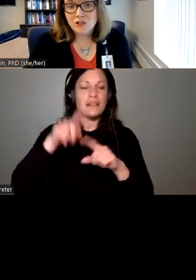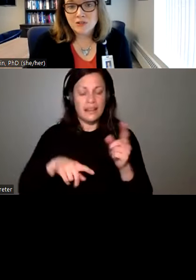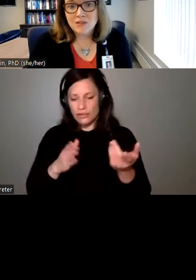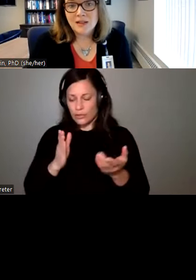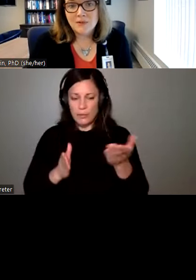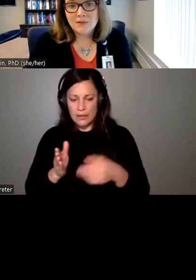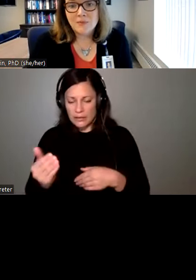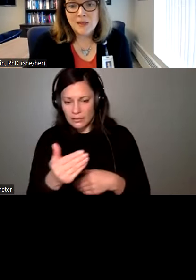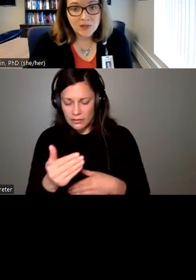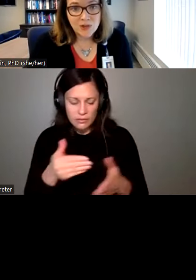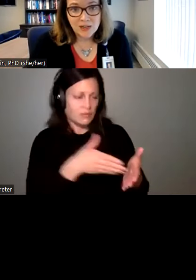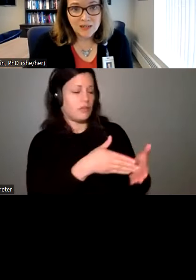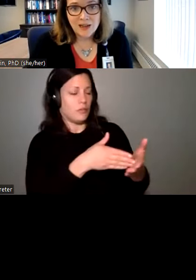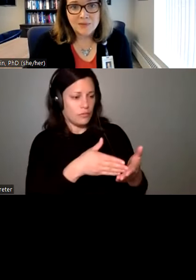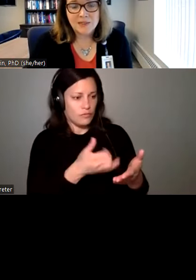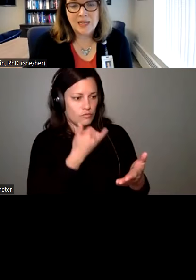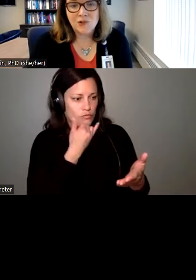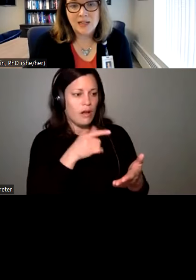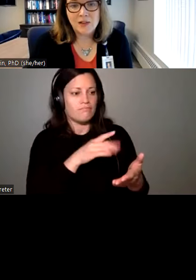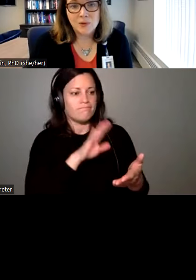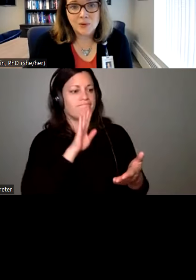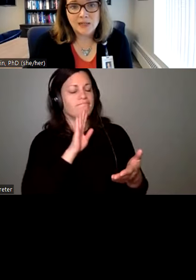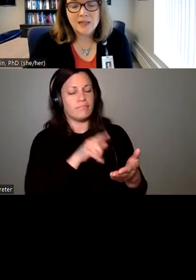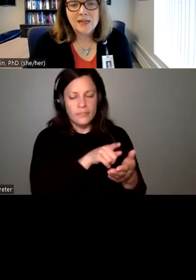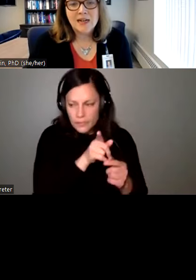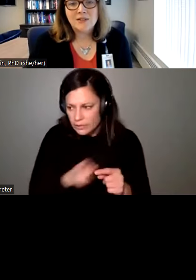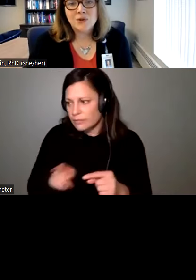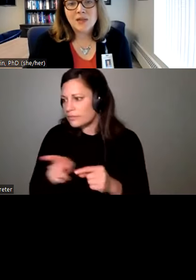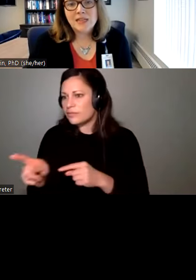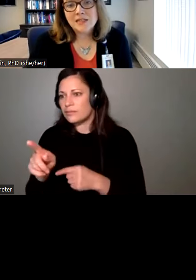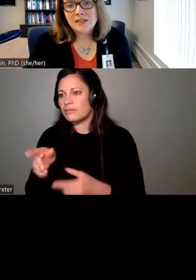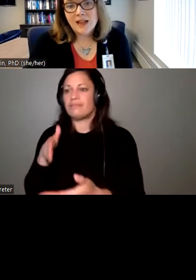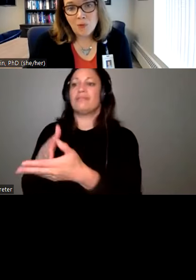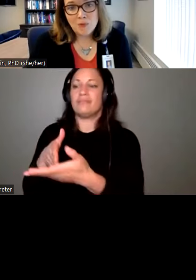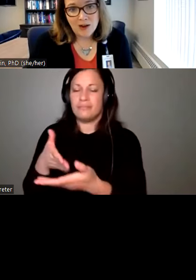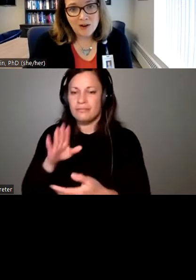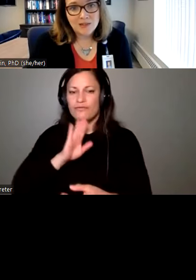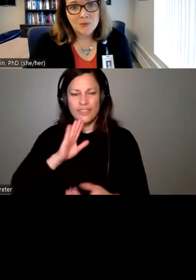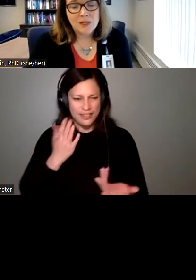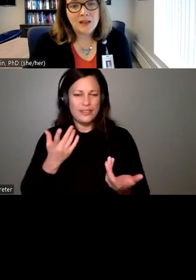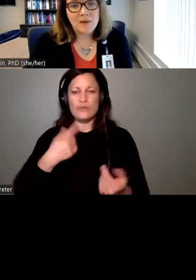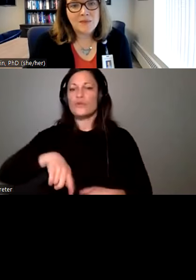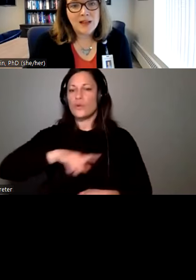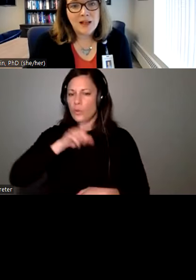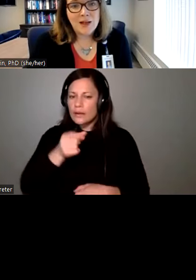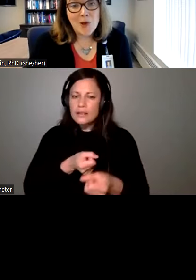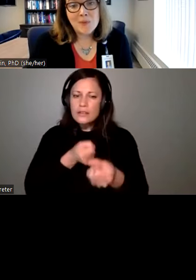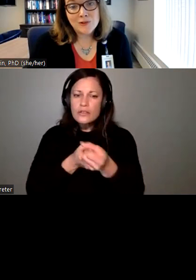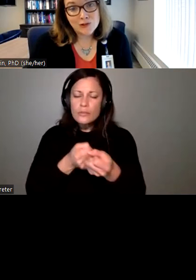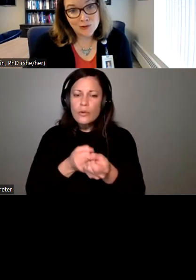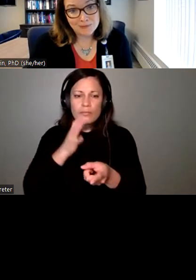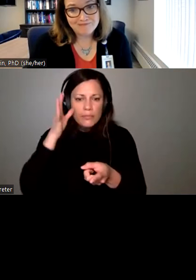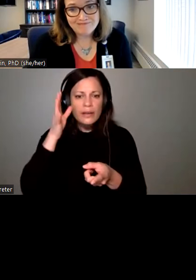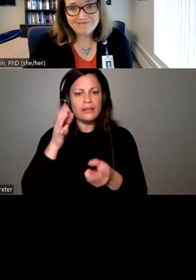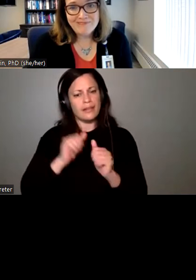wrong turns and be frustrated at times as they try to get through it. And so we need to help our parents with helping